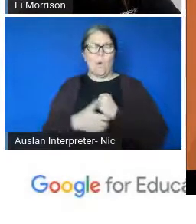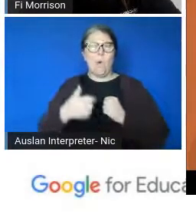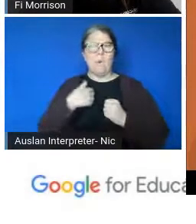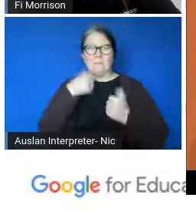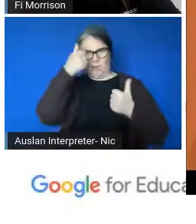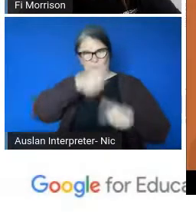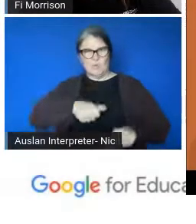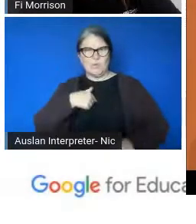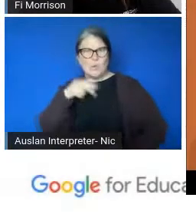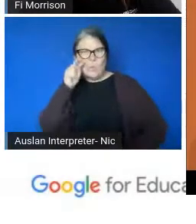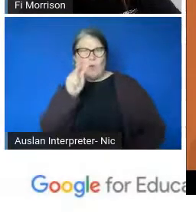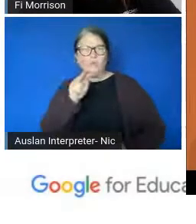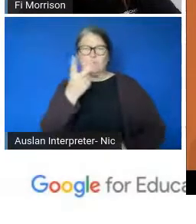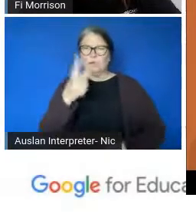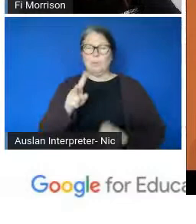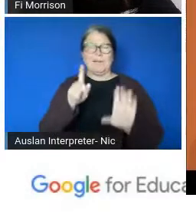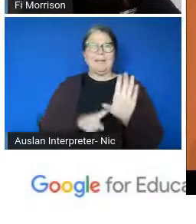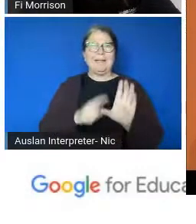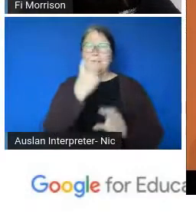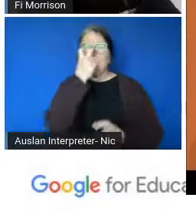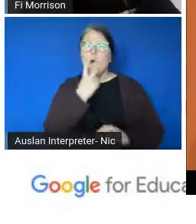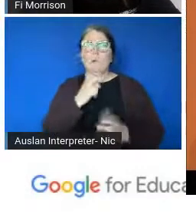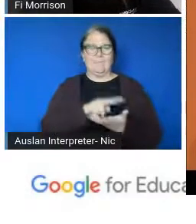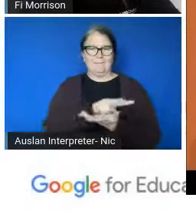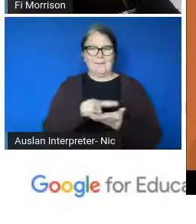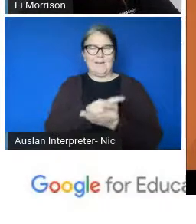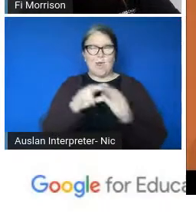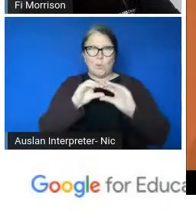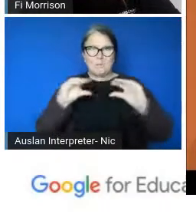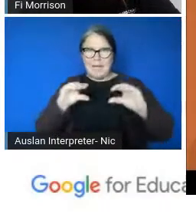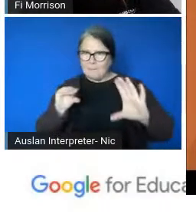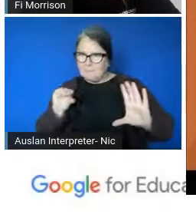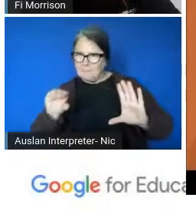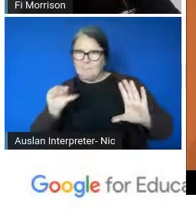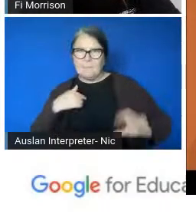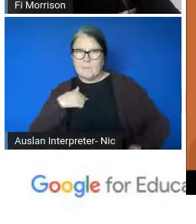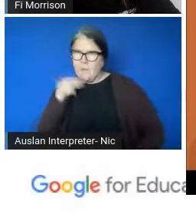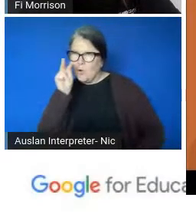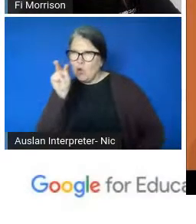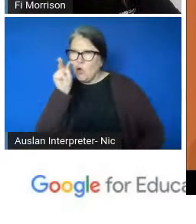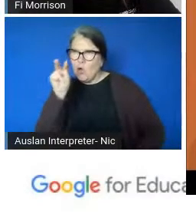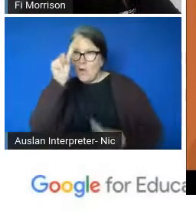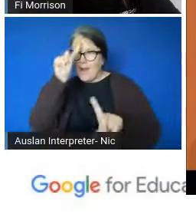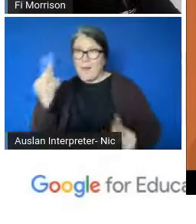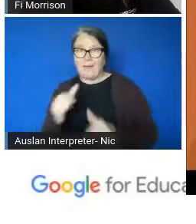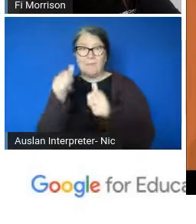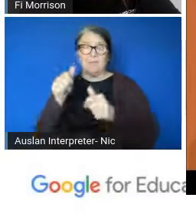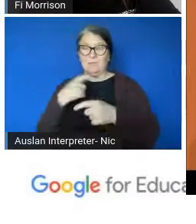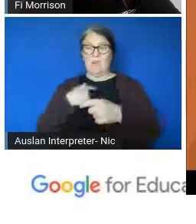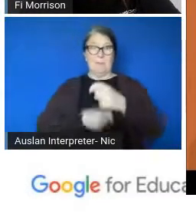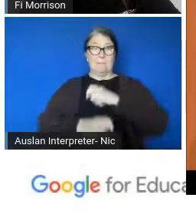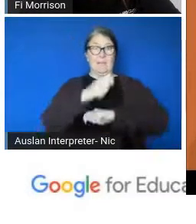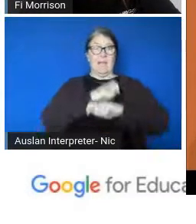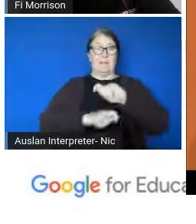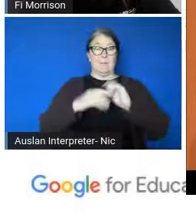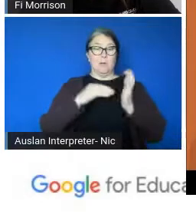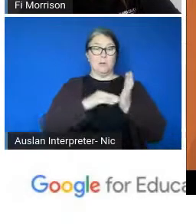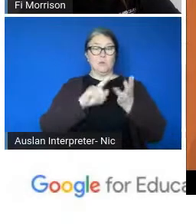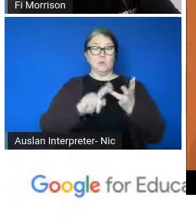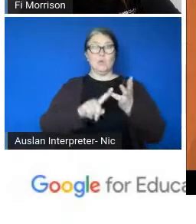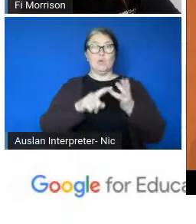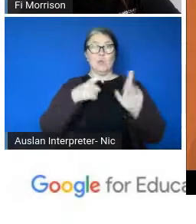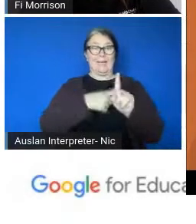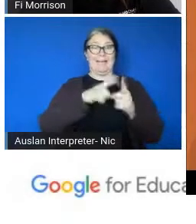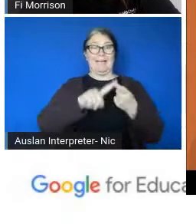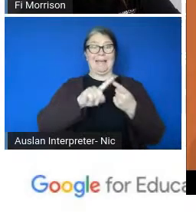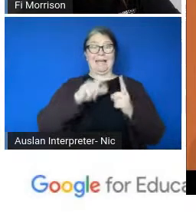were 20 years older than me and books, but I loved it. And I ended up becoming a zookeeper. I ended up shearing alpacas. I